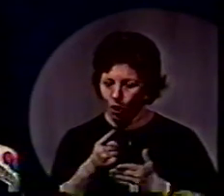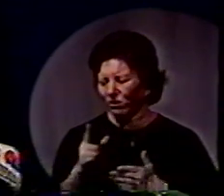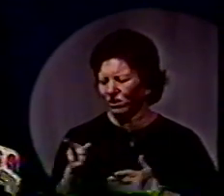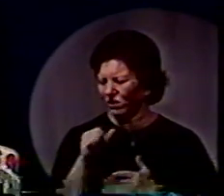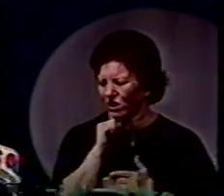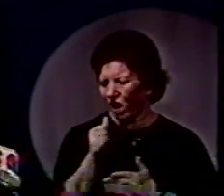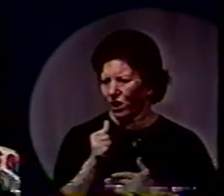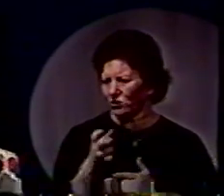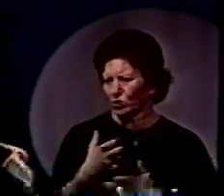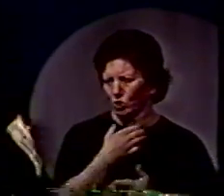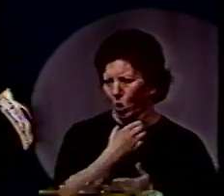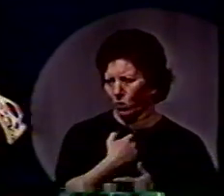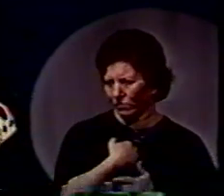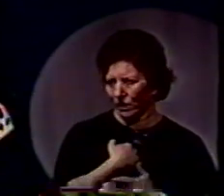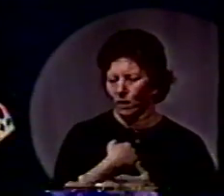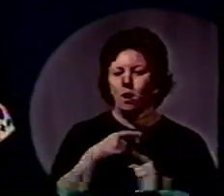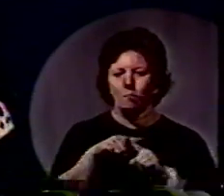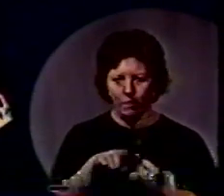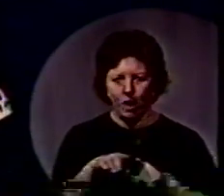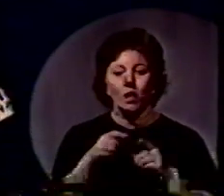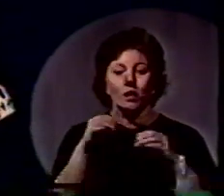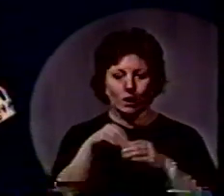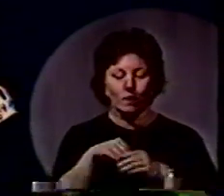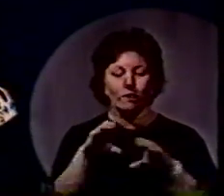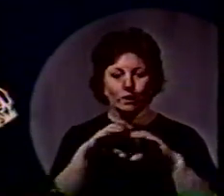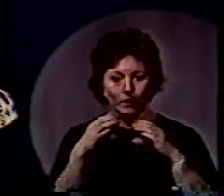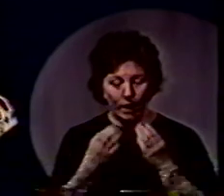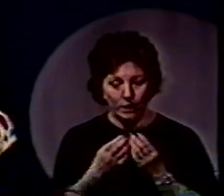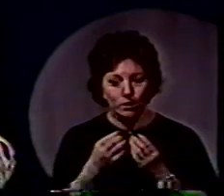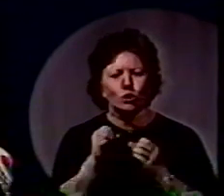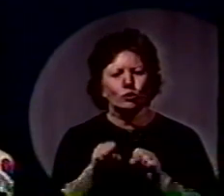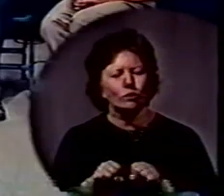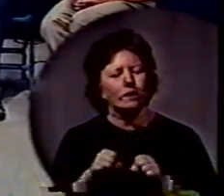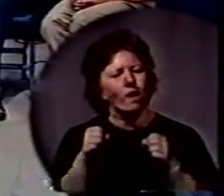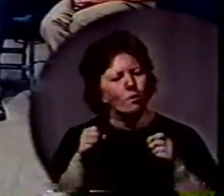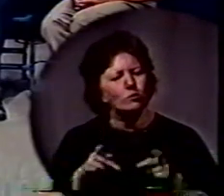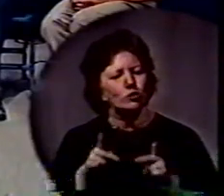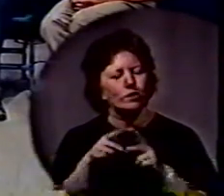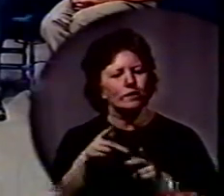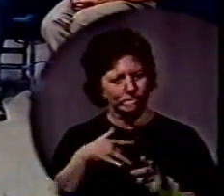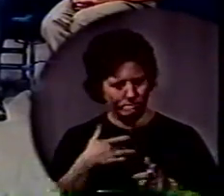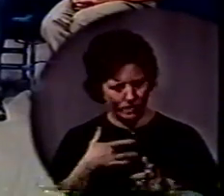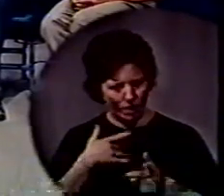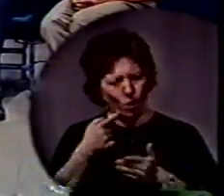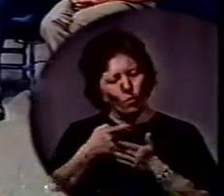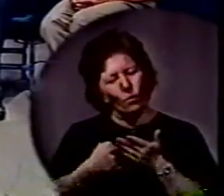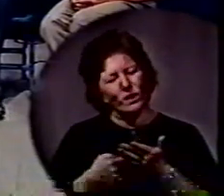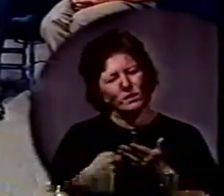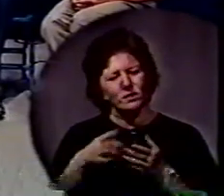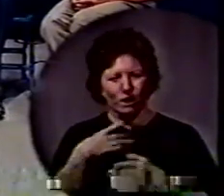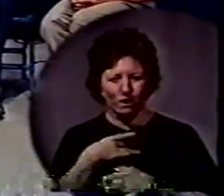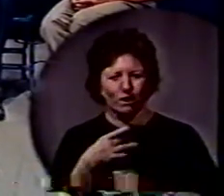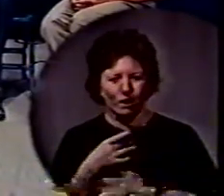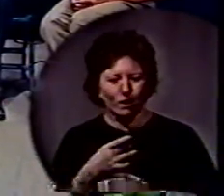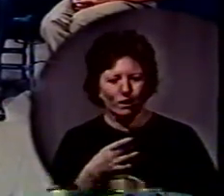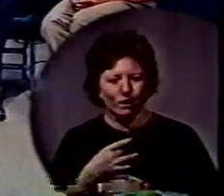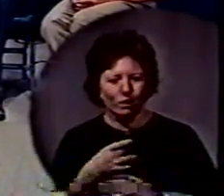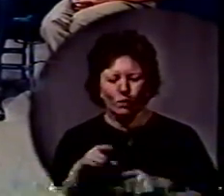in the classes, you get an opportunity to at least feel what it's like to have somebody grab you. And through repetition, you learn